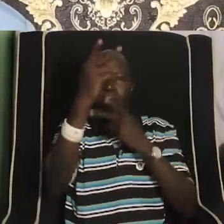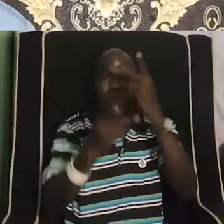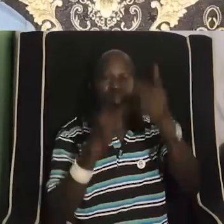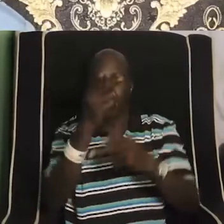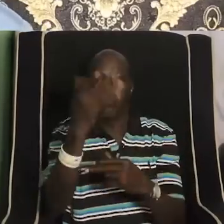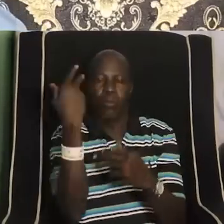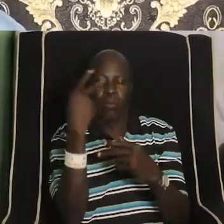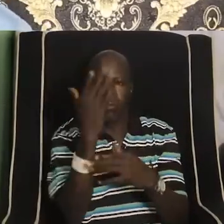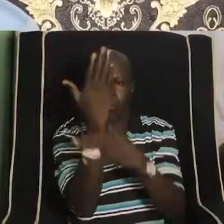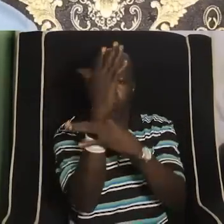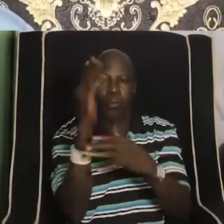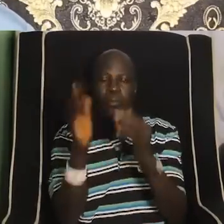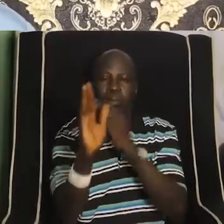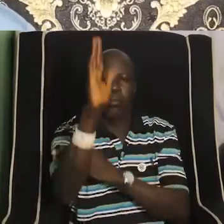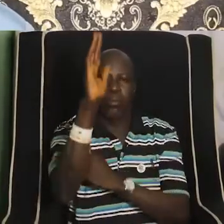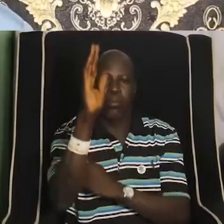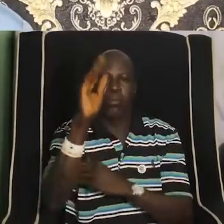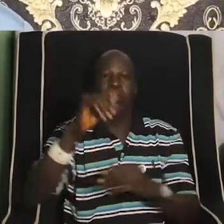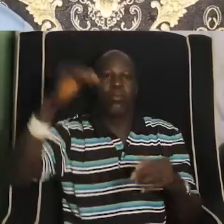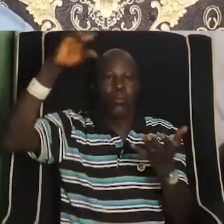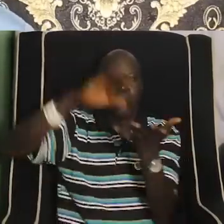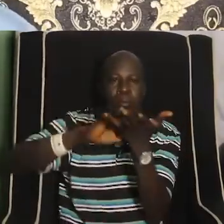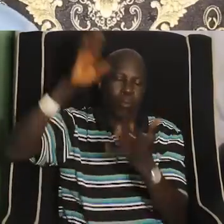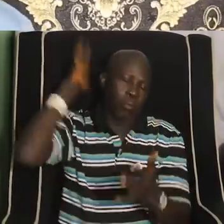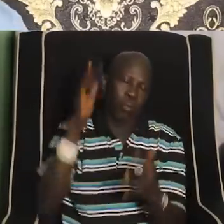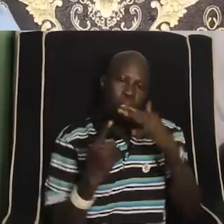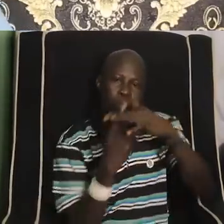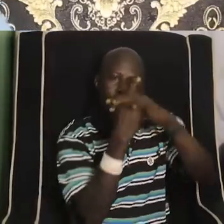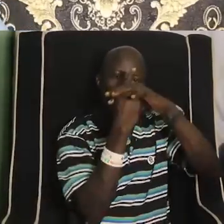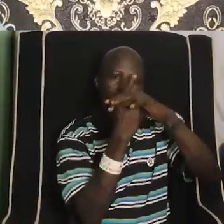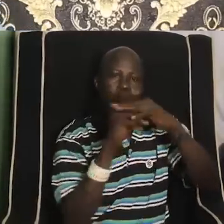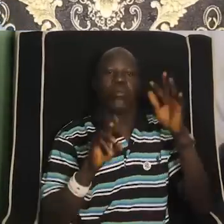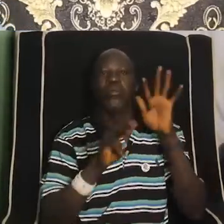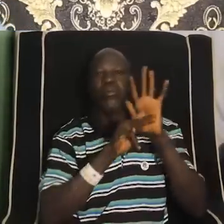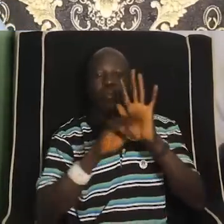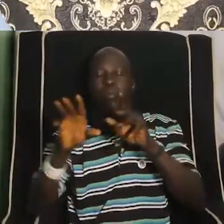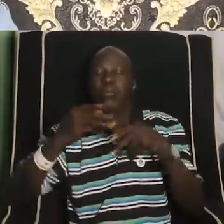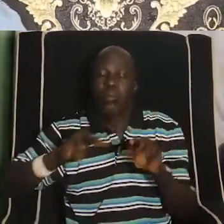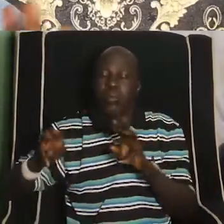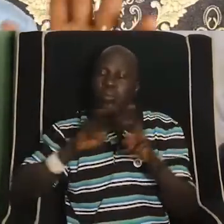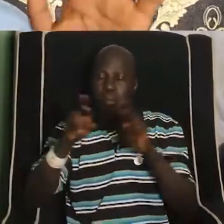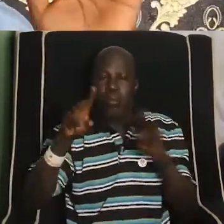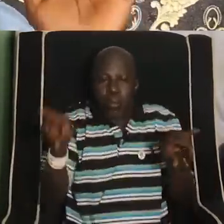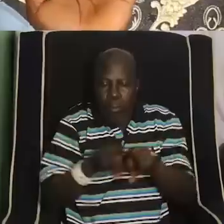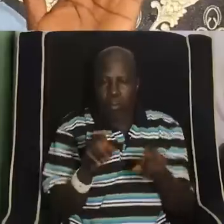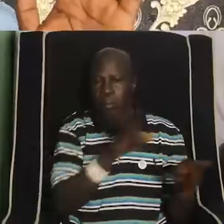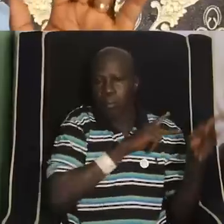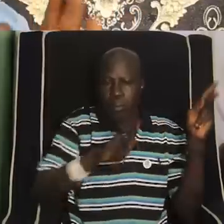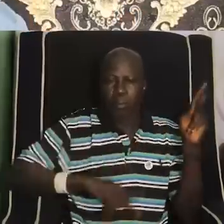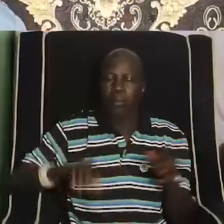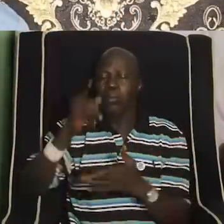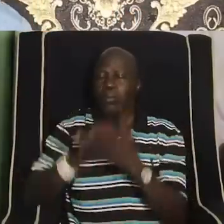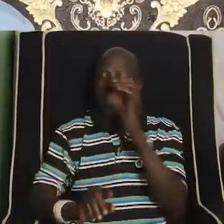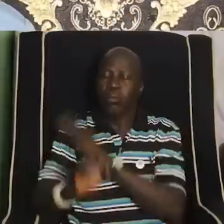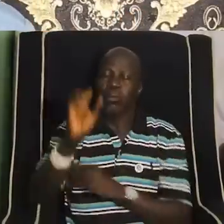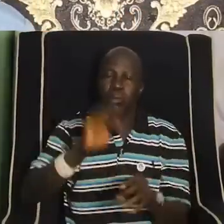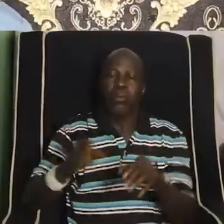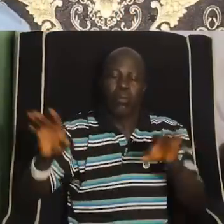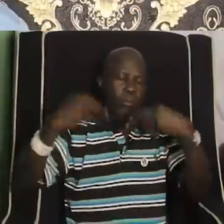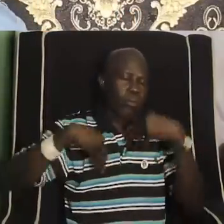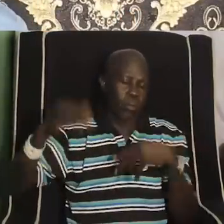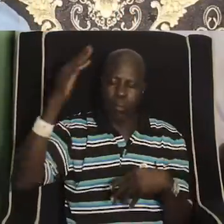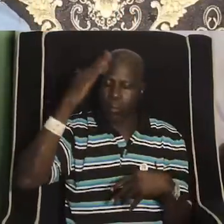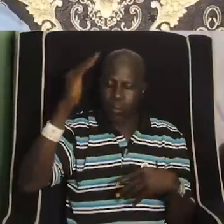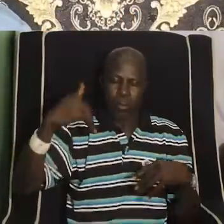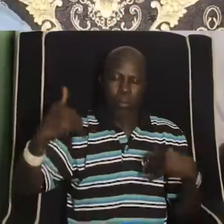Amen. Wa ri owo iya mi. Amen. Ogo e ajade. Amen. Wa de se bi oba. Amen. Ora ba bi se olo. God has laid in your